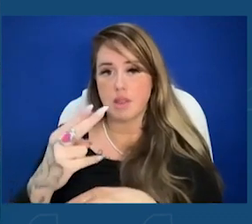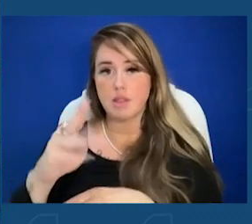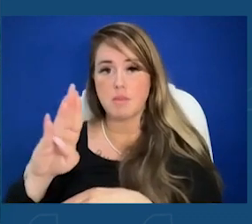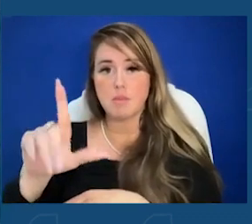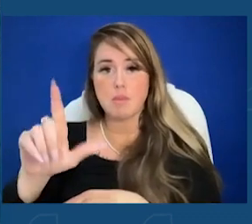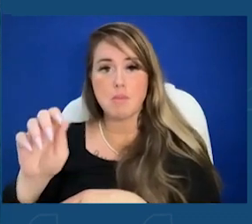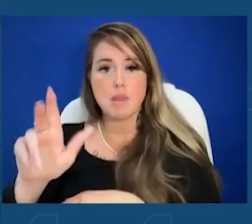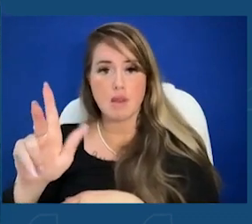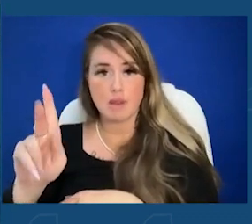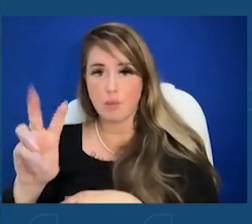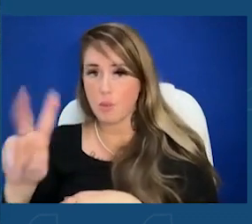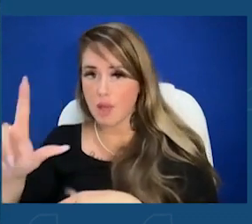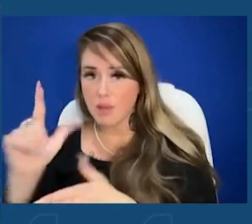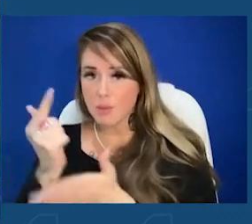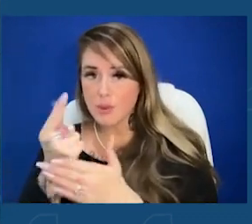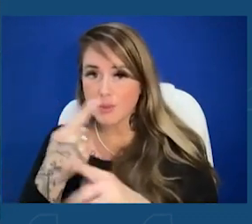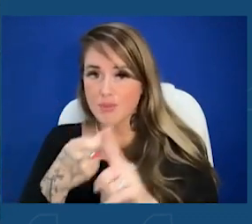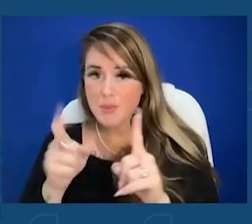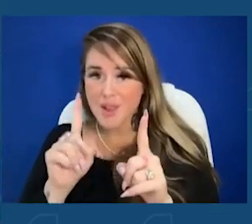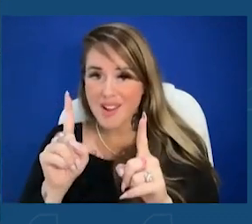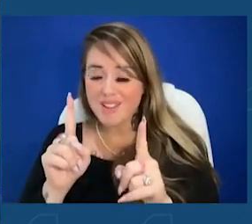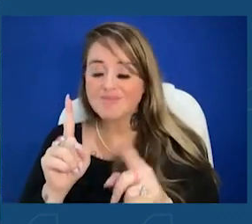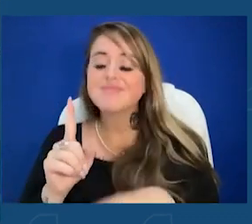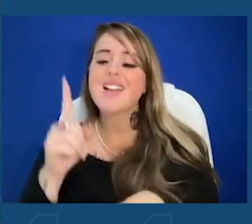Come on. Upstate.